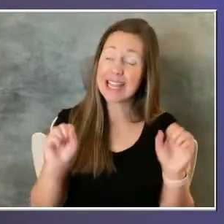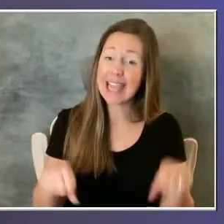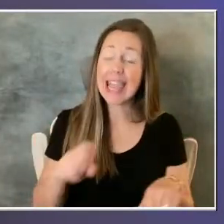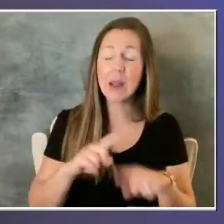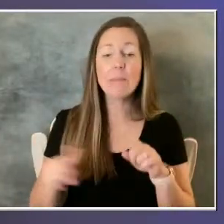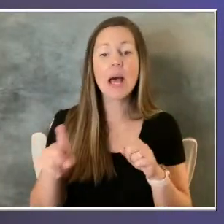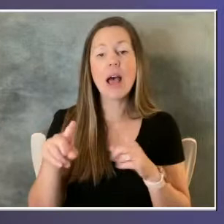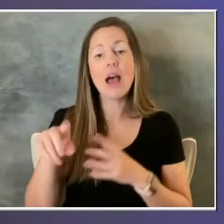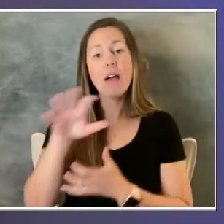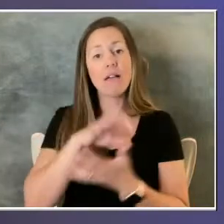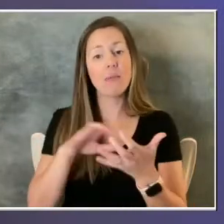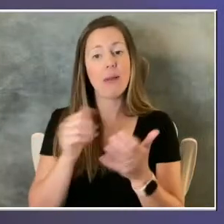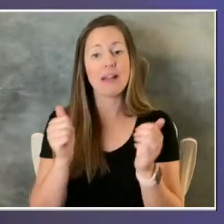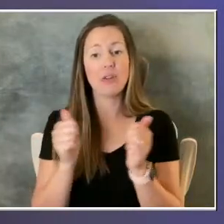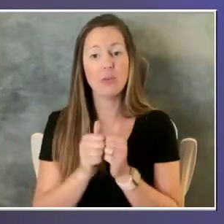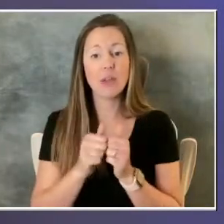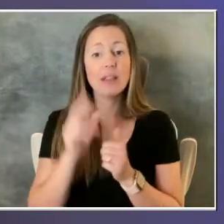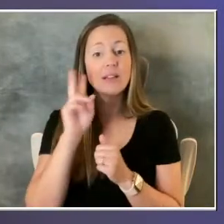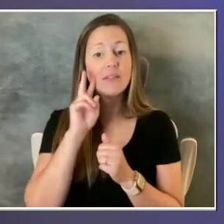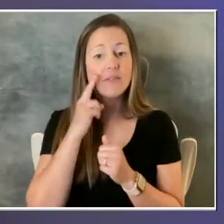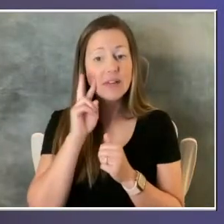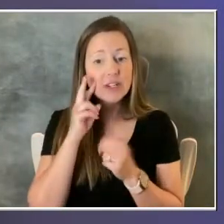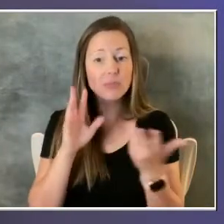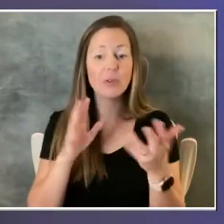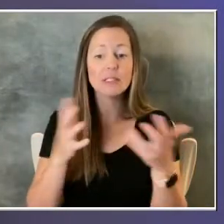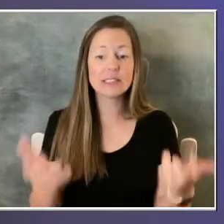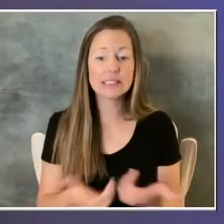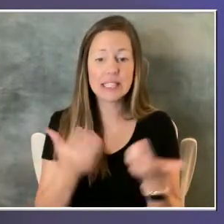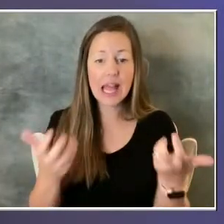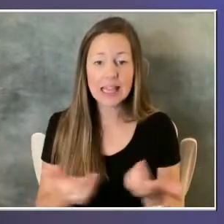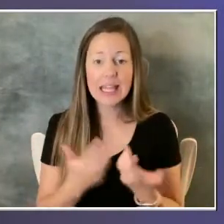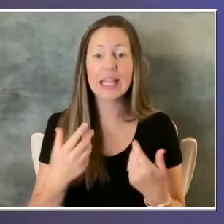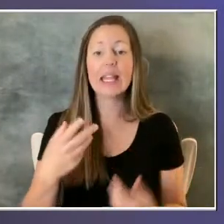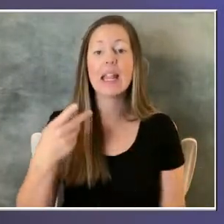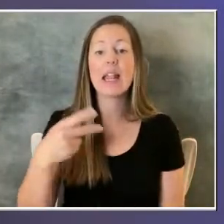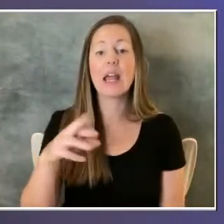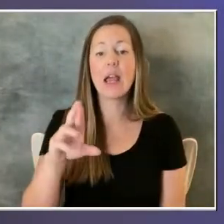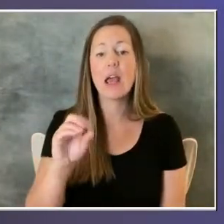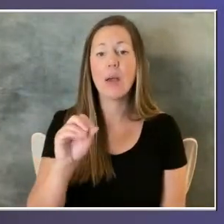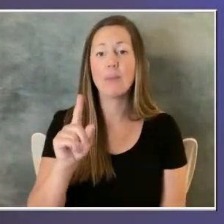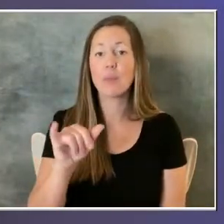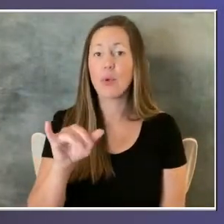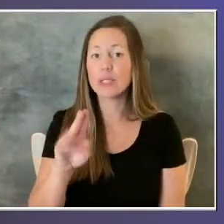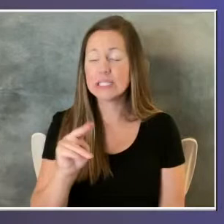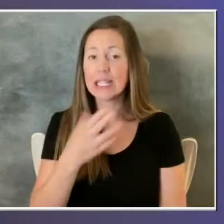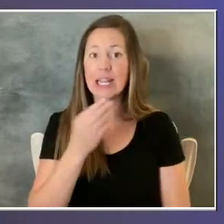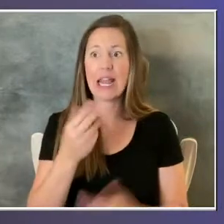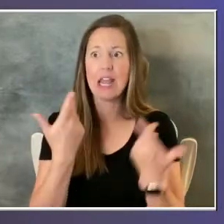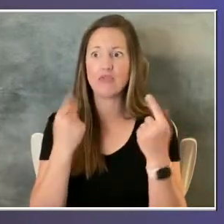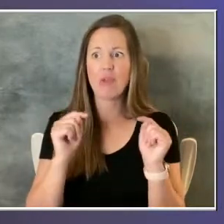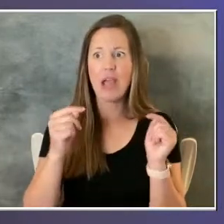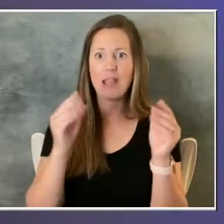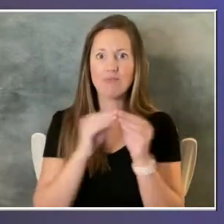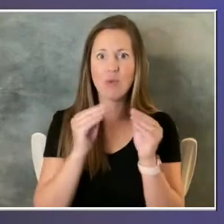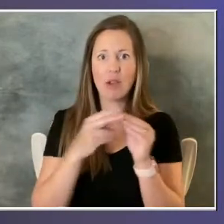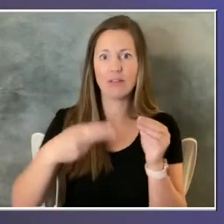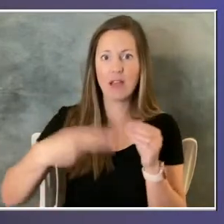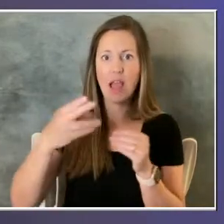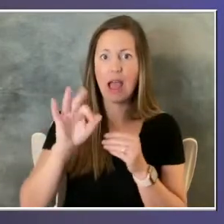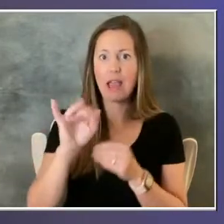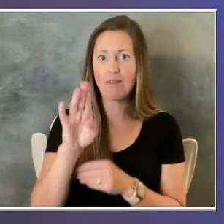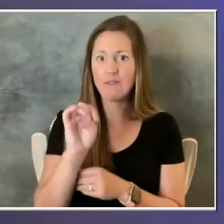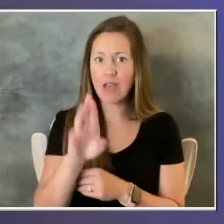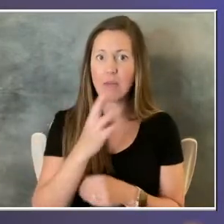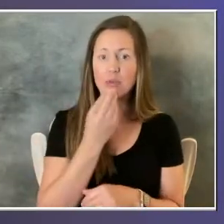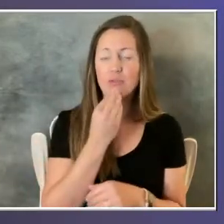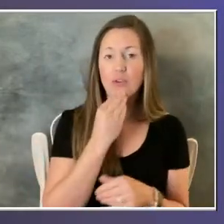with vegetable, your salads, your protein, and you try to eat the high fiber food first and protein first, and